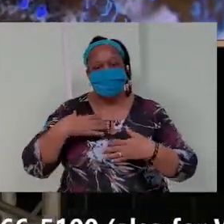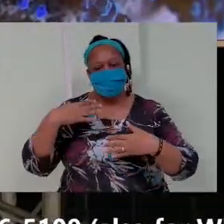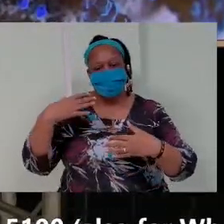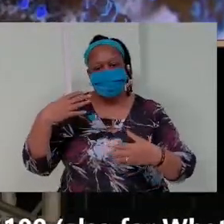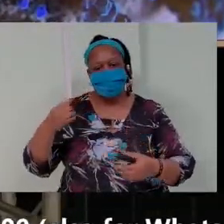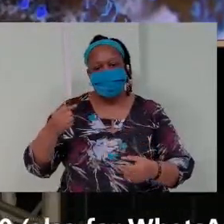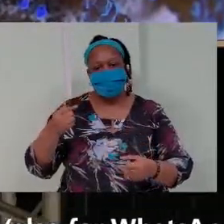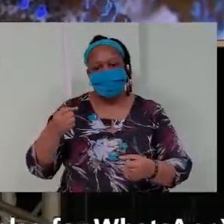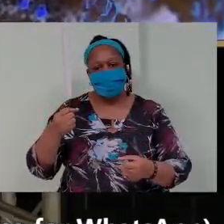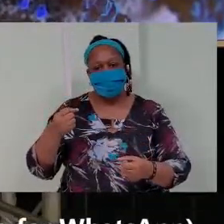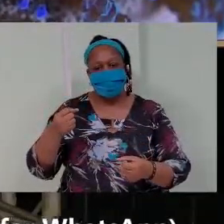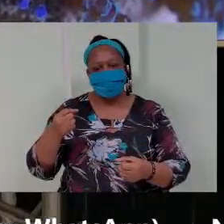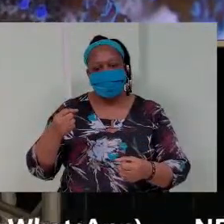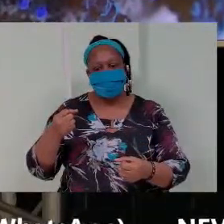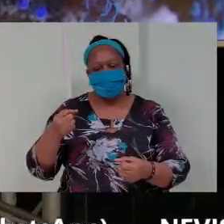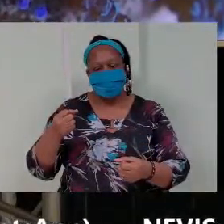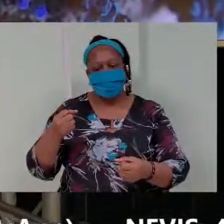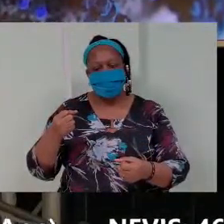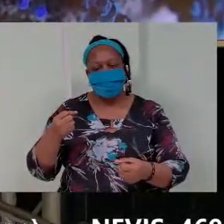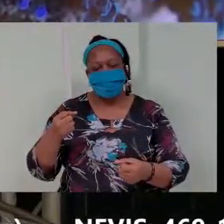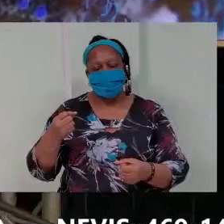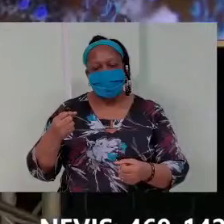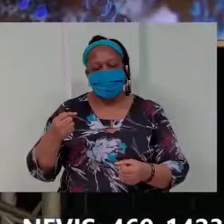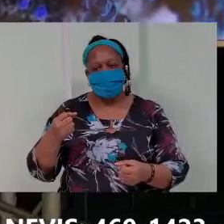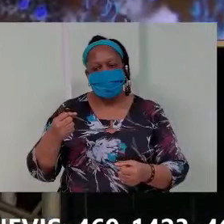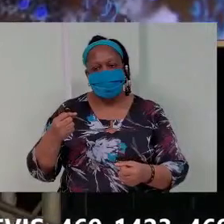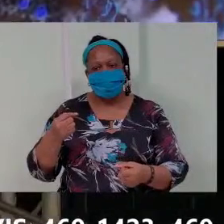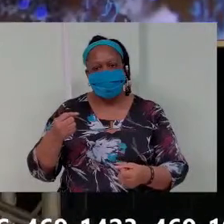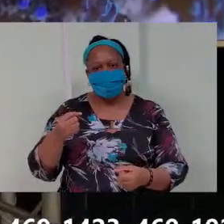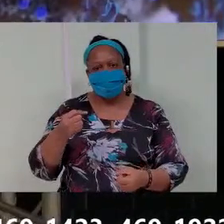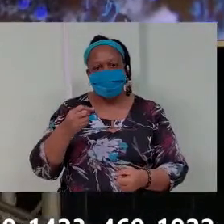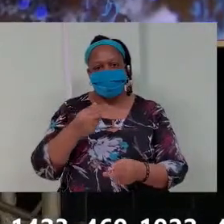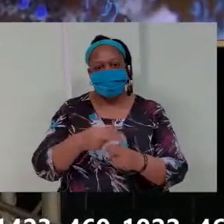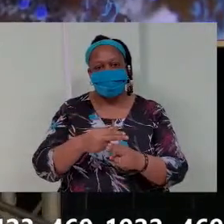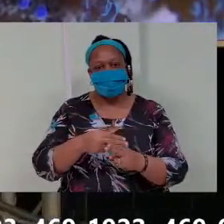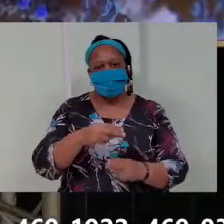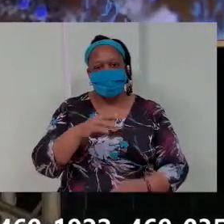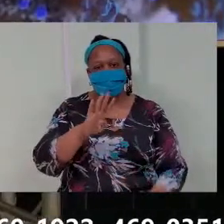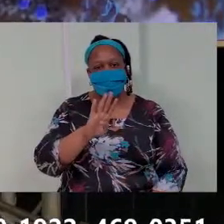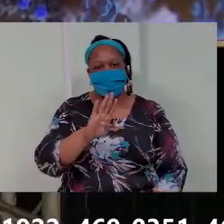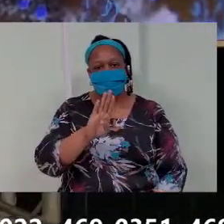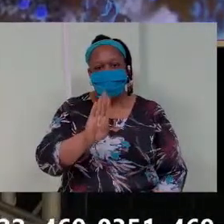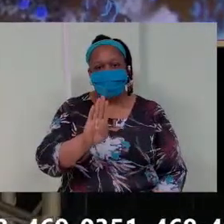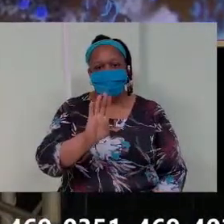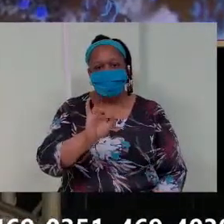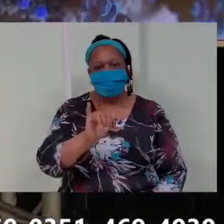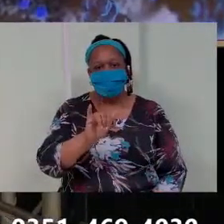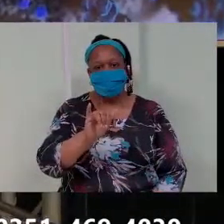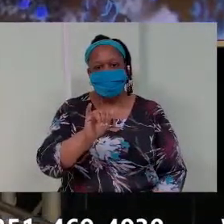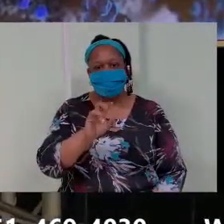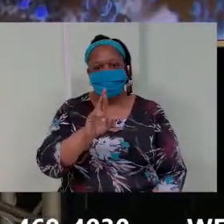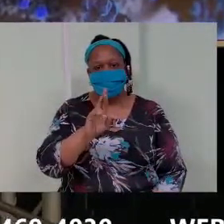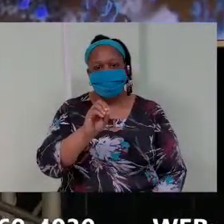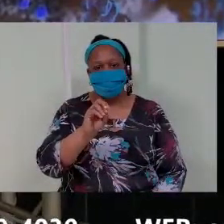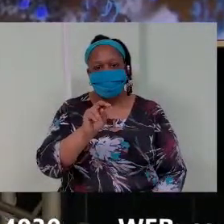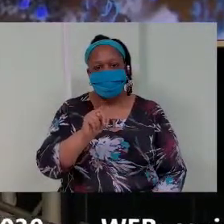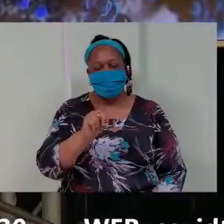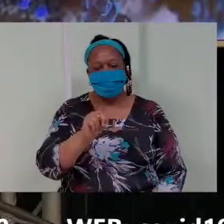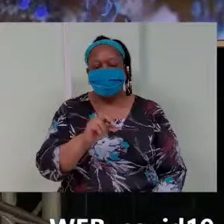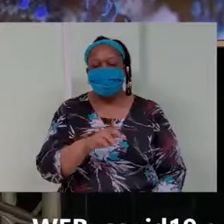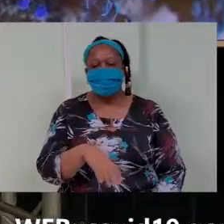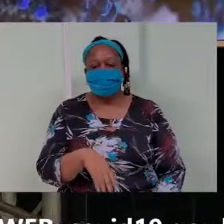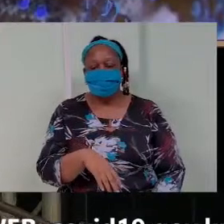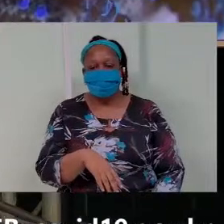Byron Nisbet, Dr. Cameron Wilkinson, our Medical Chief of Staff at the Joseph N. France